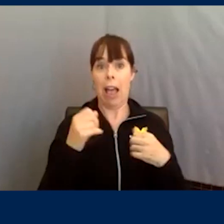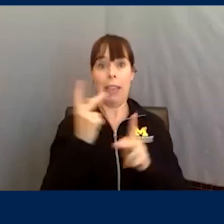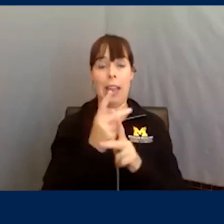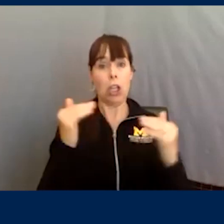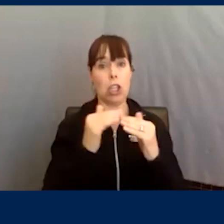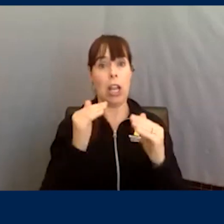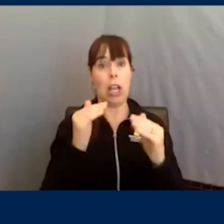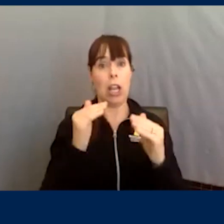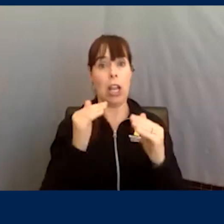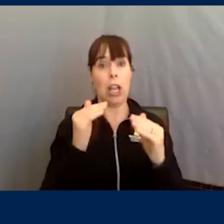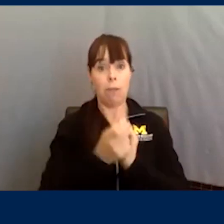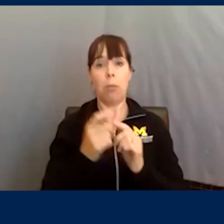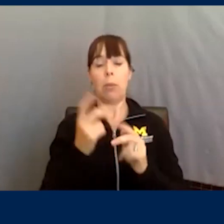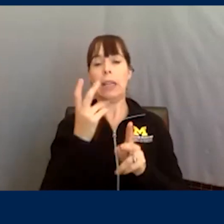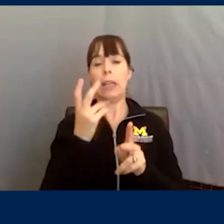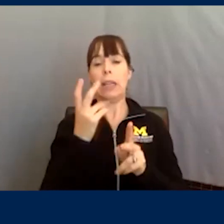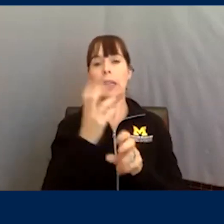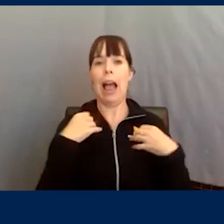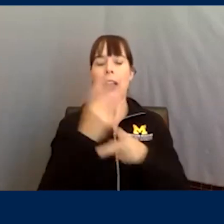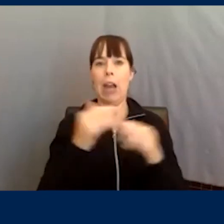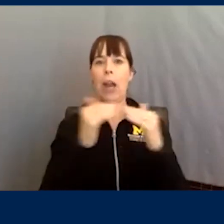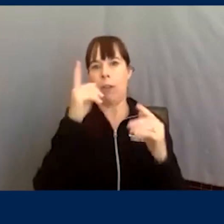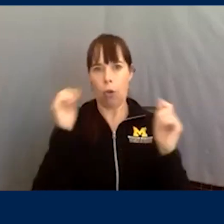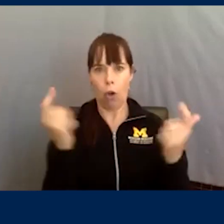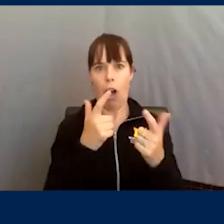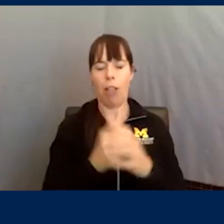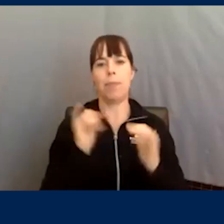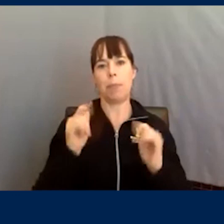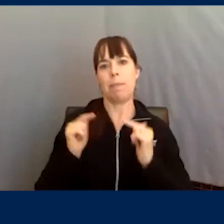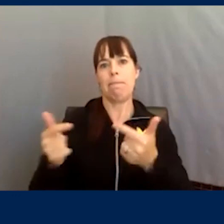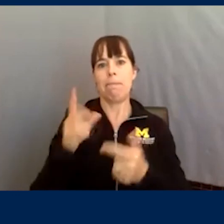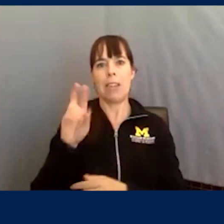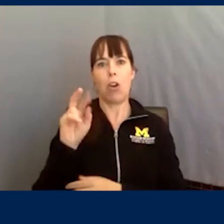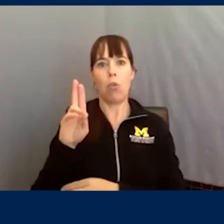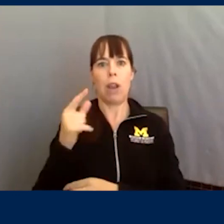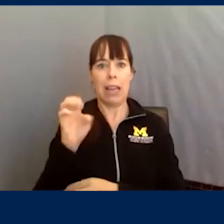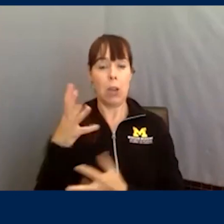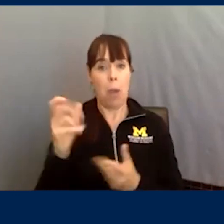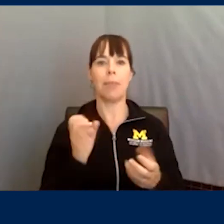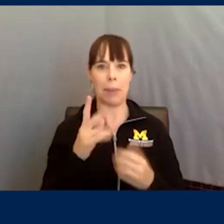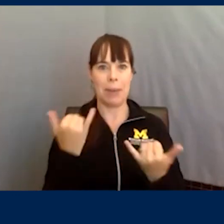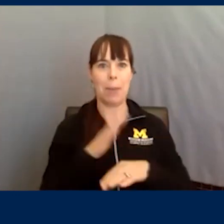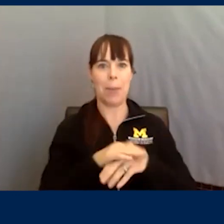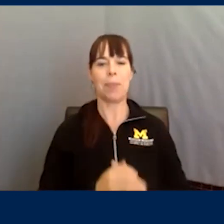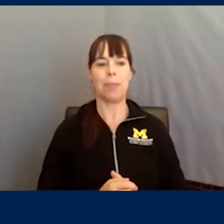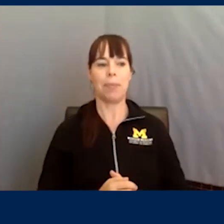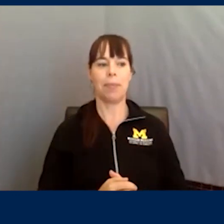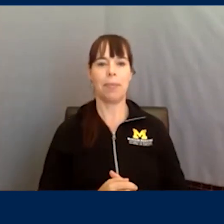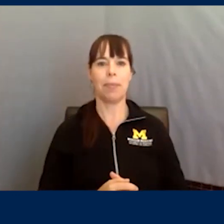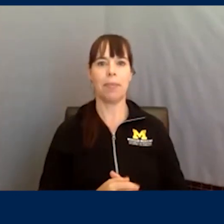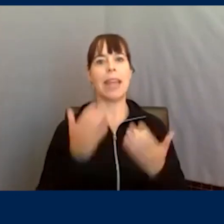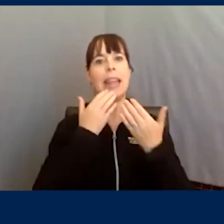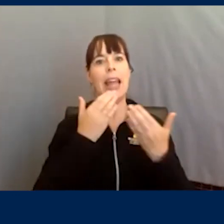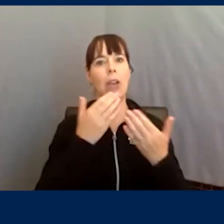achieve healthcare equity for all. With that, I'll leave it to Dr. Runge if you want to make any final comments. Thank you